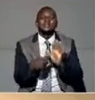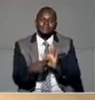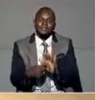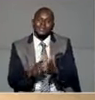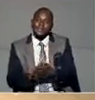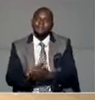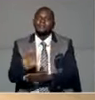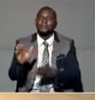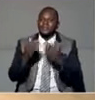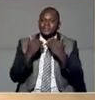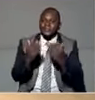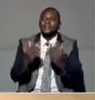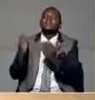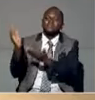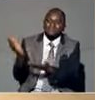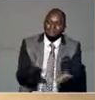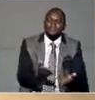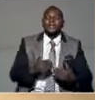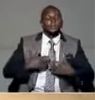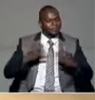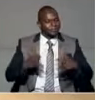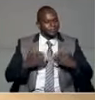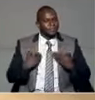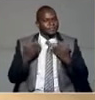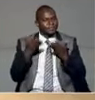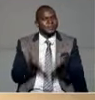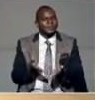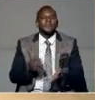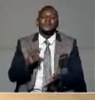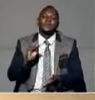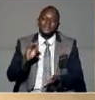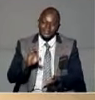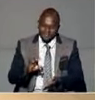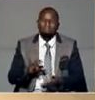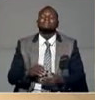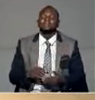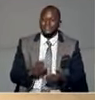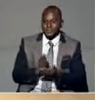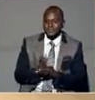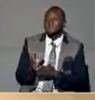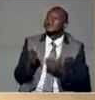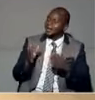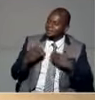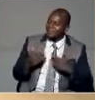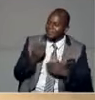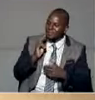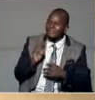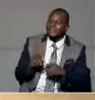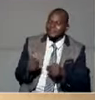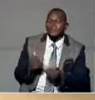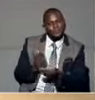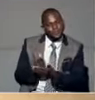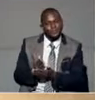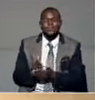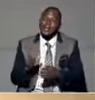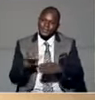to you, and thank you for inviting me. I'm delighted to be here. We are also very delighted to have you here. And thank you very we much. Know it's been a very,